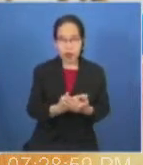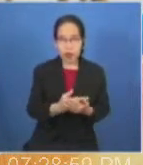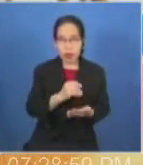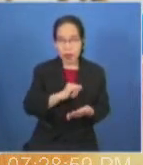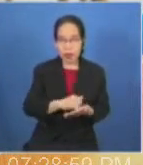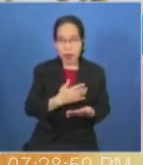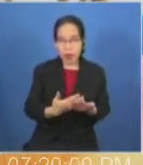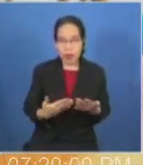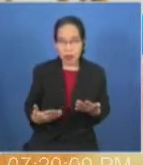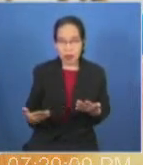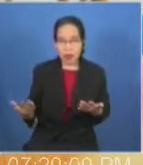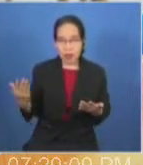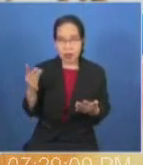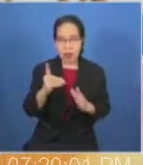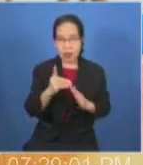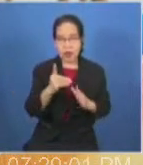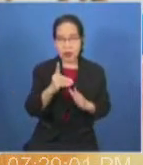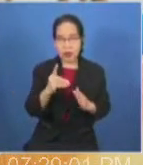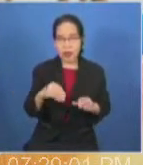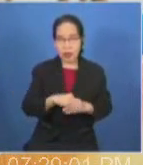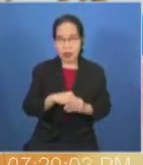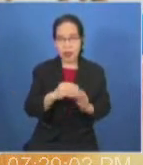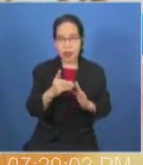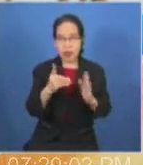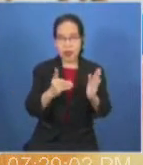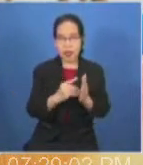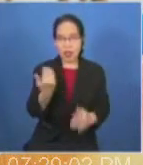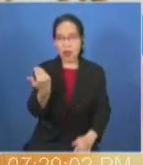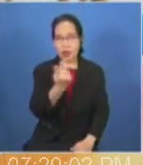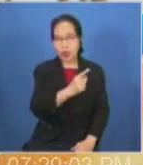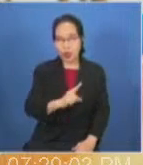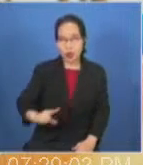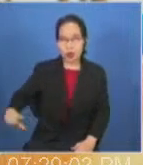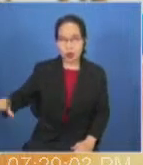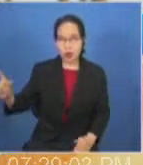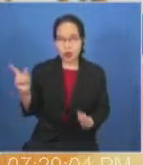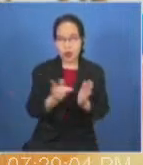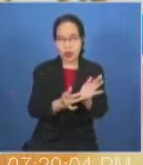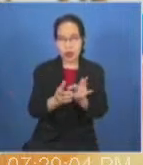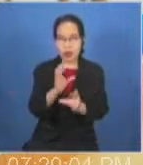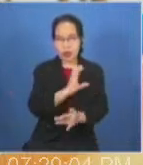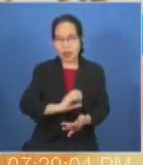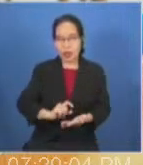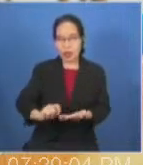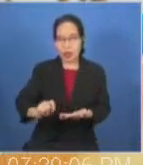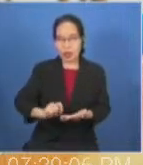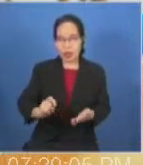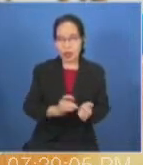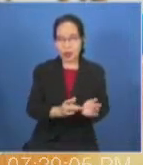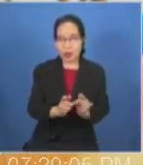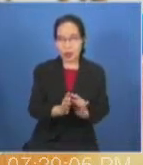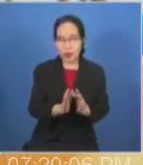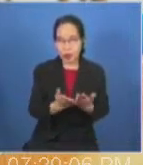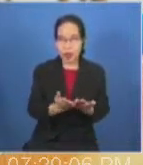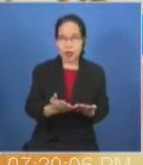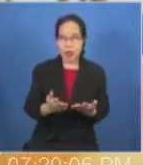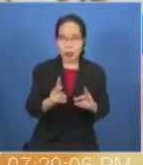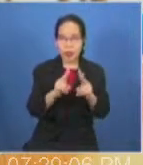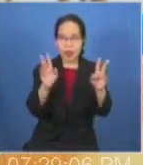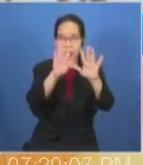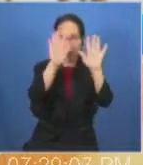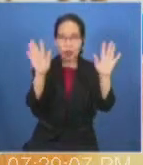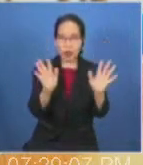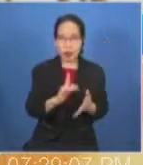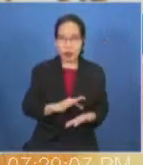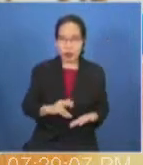these things are contained in the doctrines of our Lord Jesus Christ written in the Bible. It